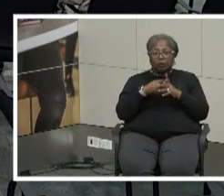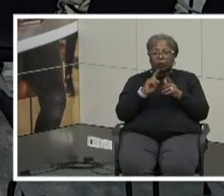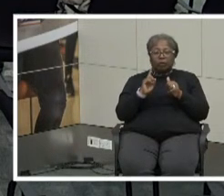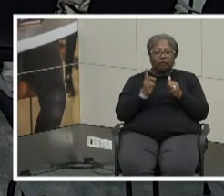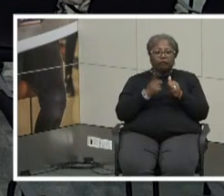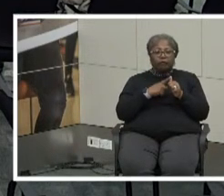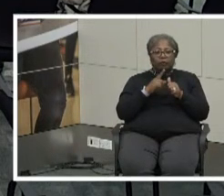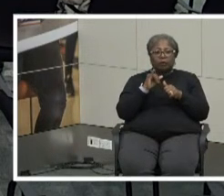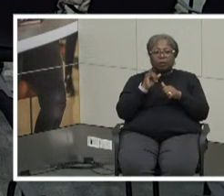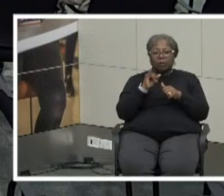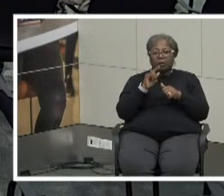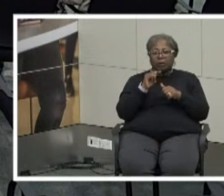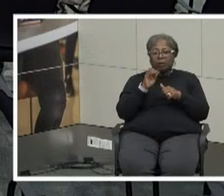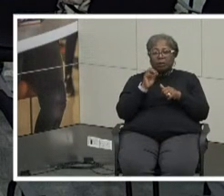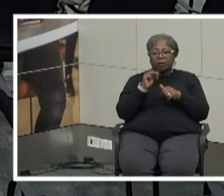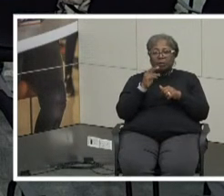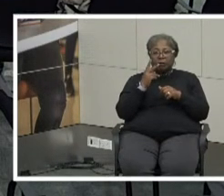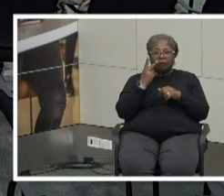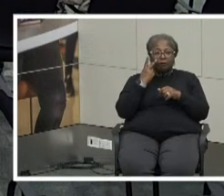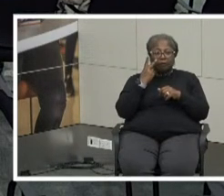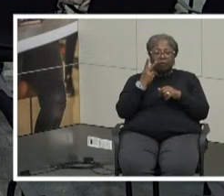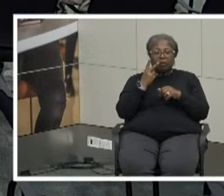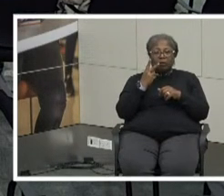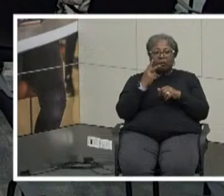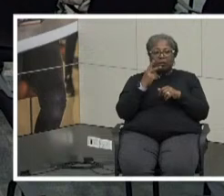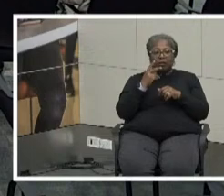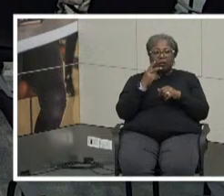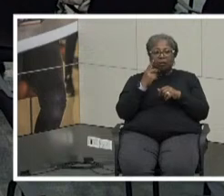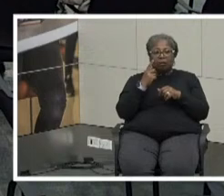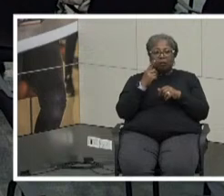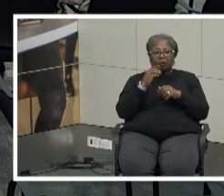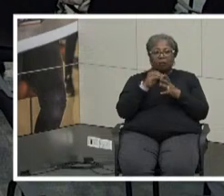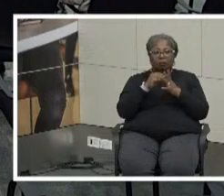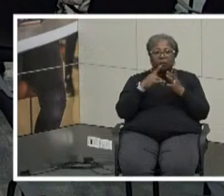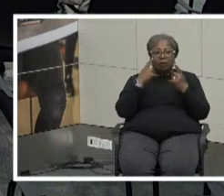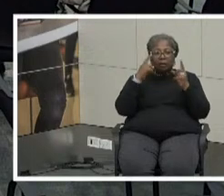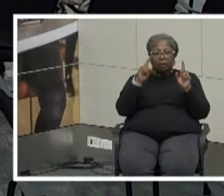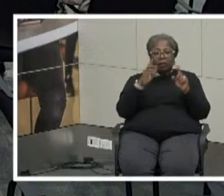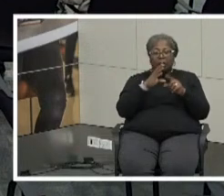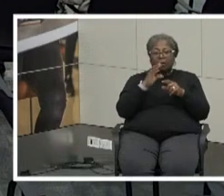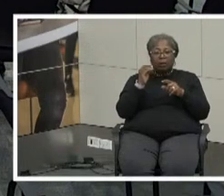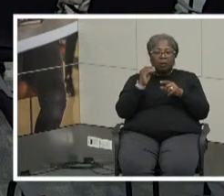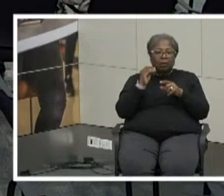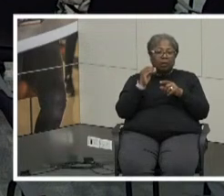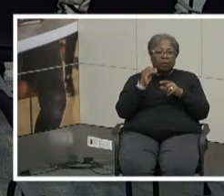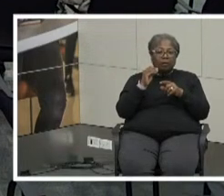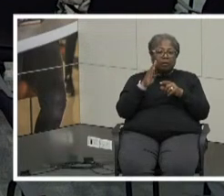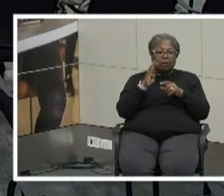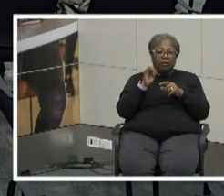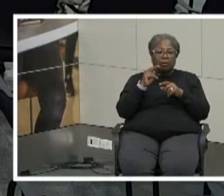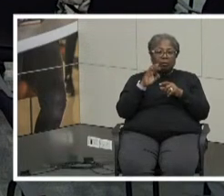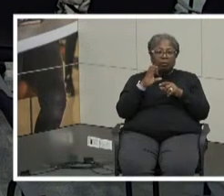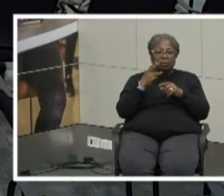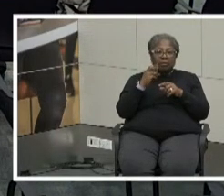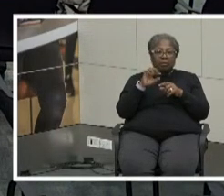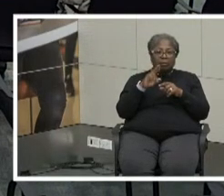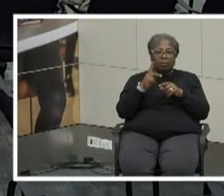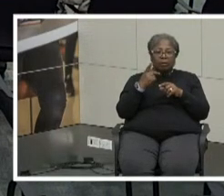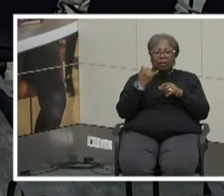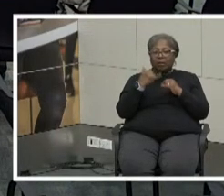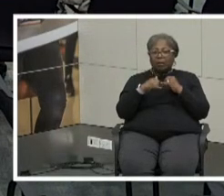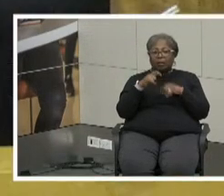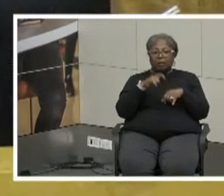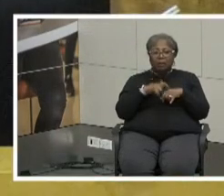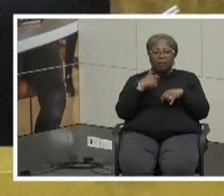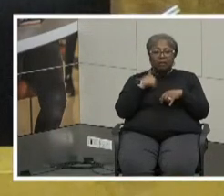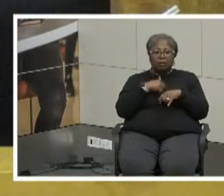first item is vision and goals one student outcome goals um and and just to Benchmark ourselves last last time